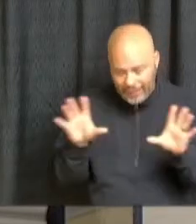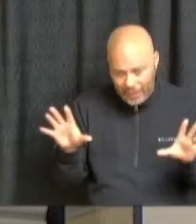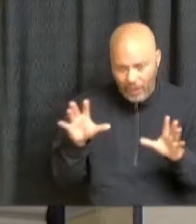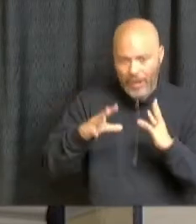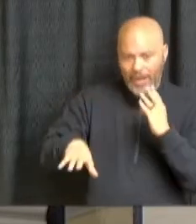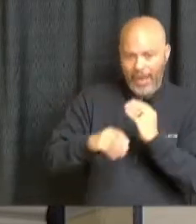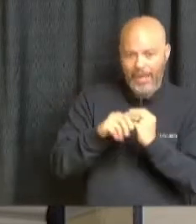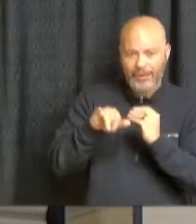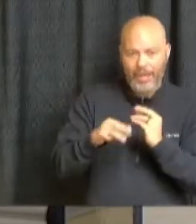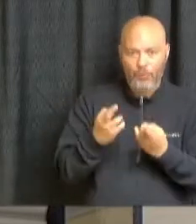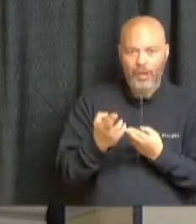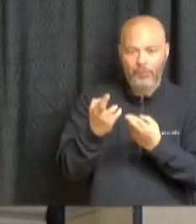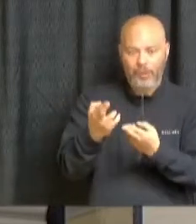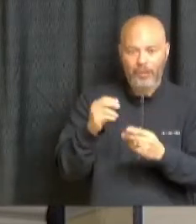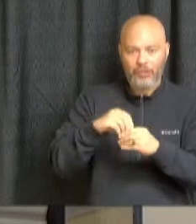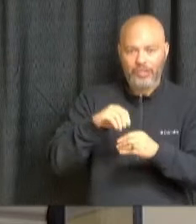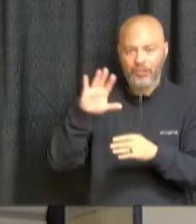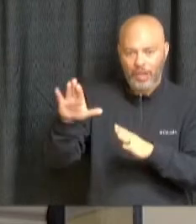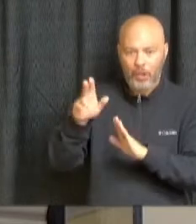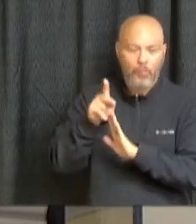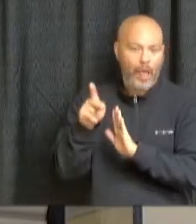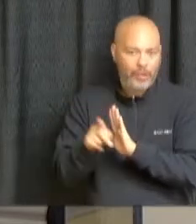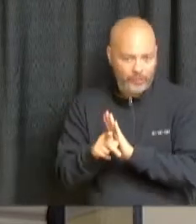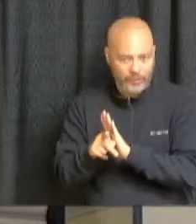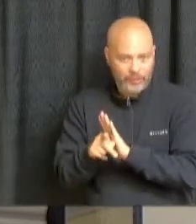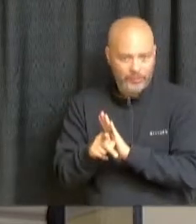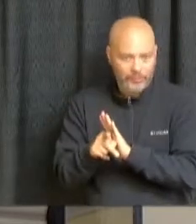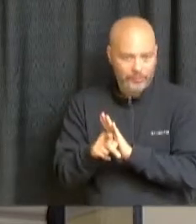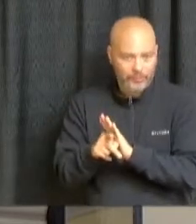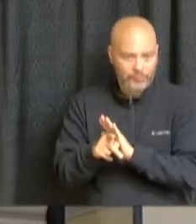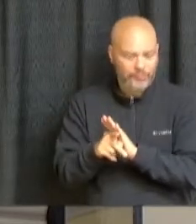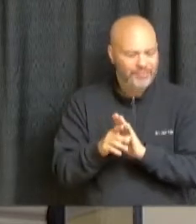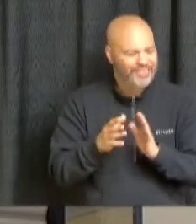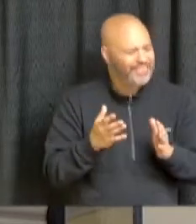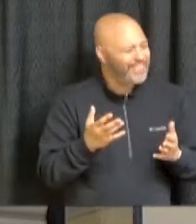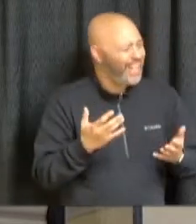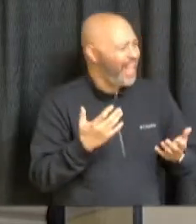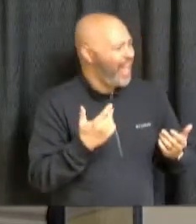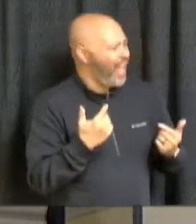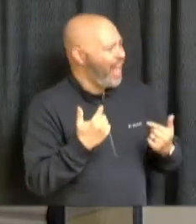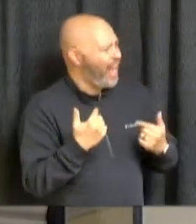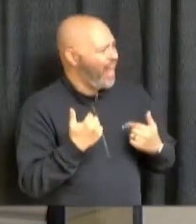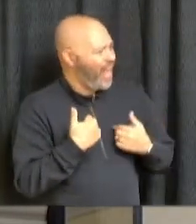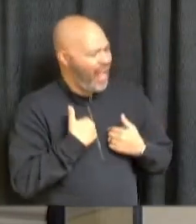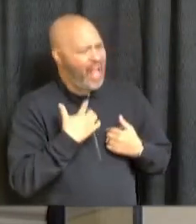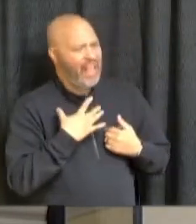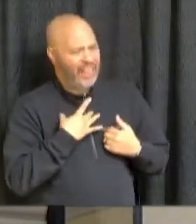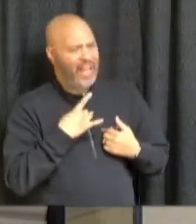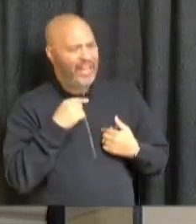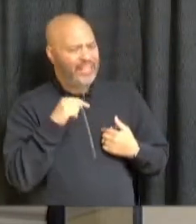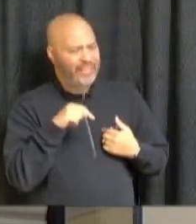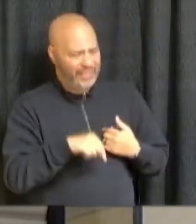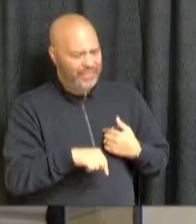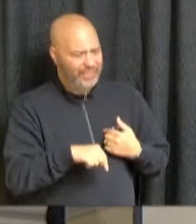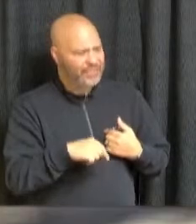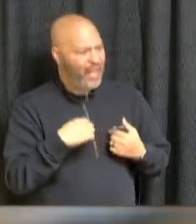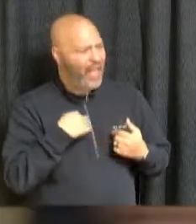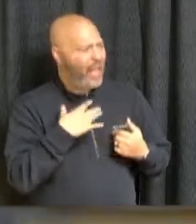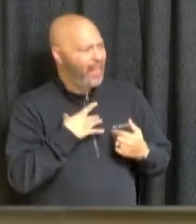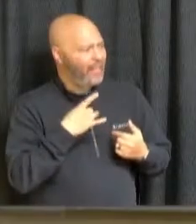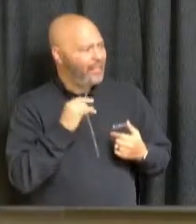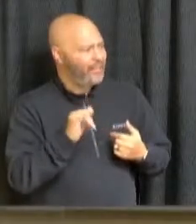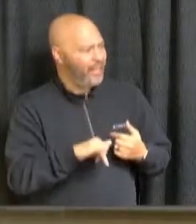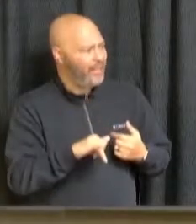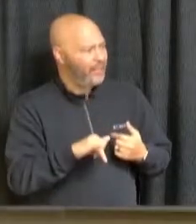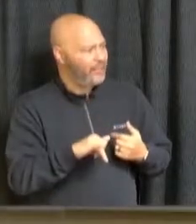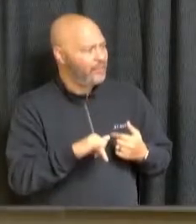this recommendation into their minutes. So I like this. I like this one. I like that